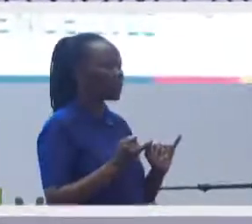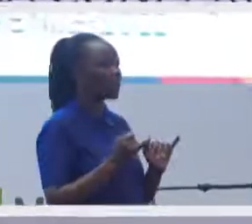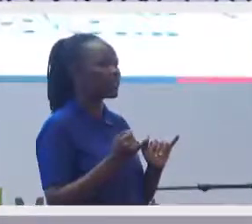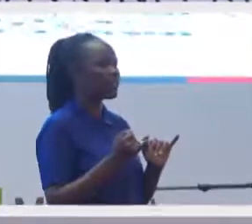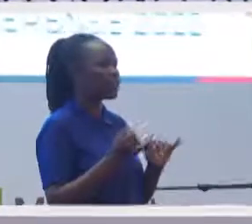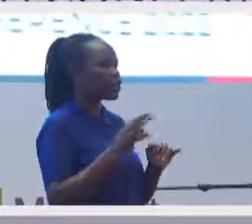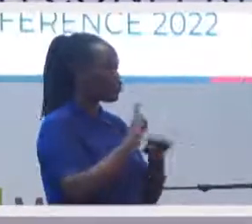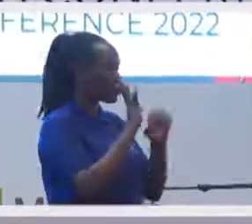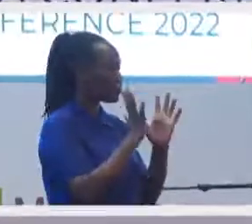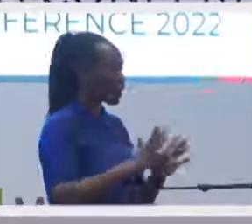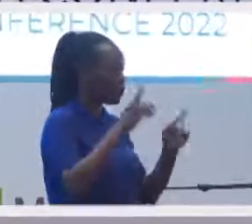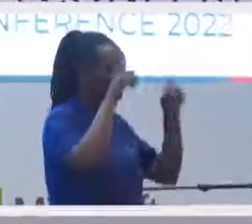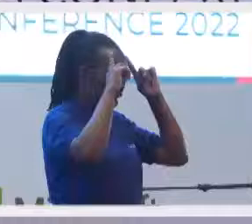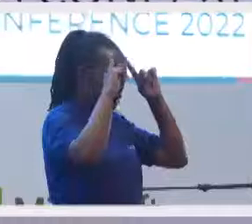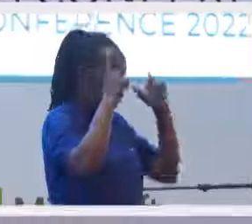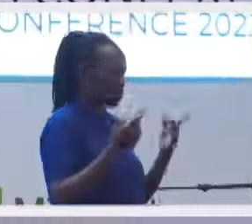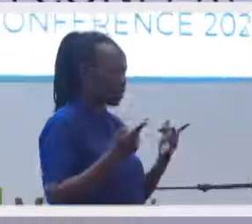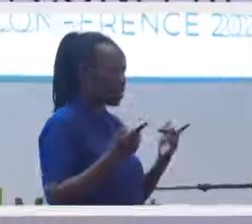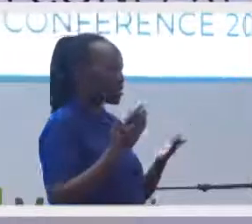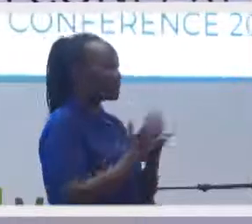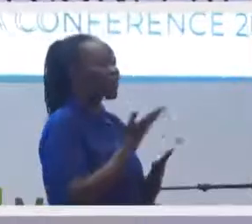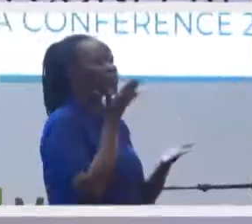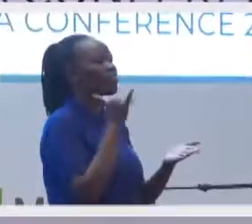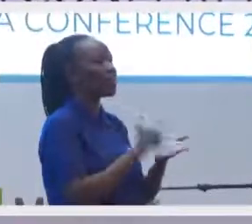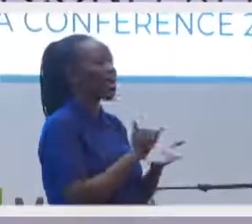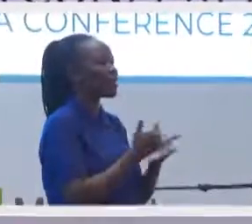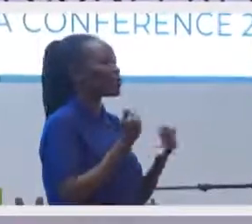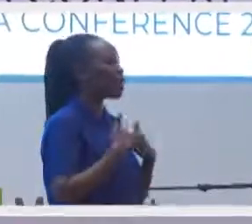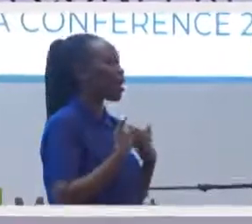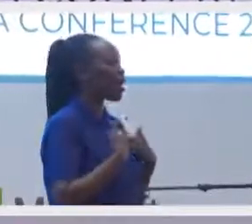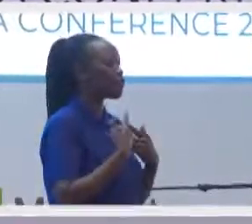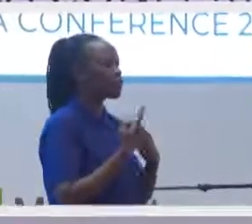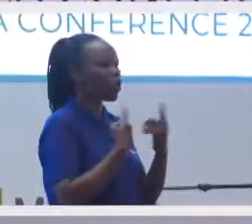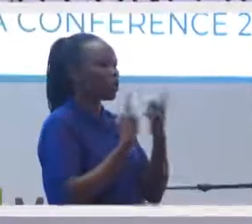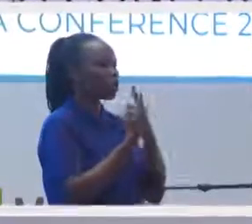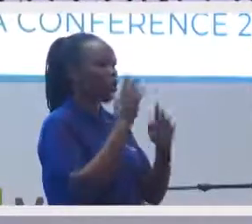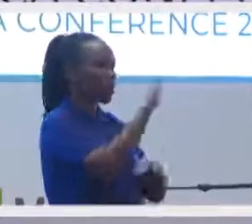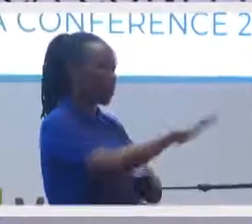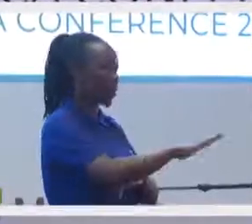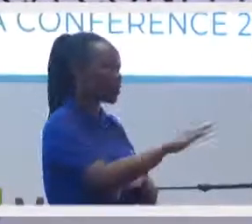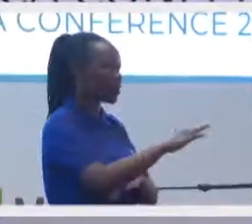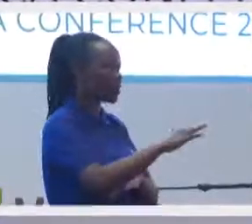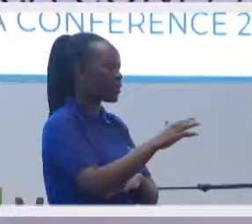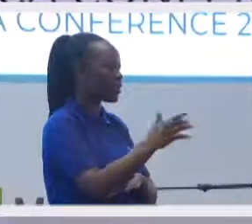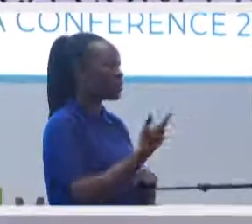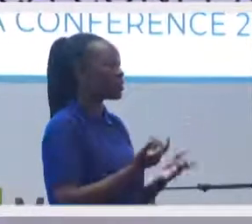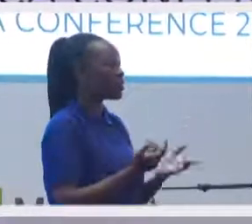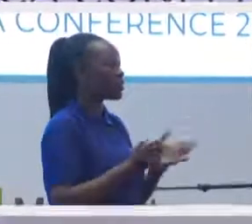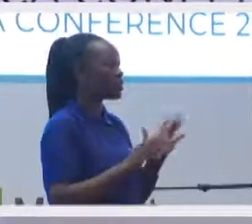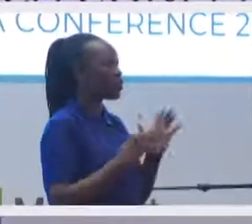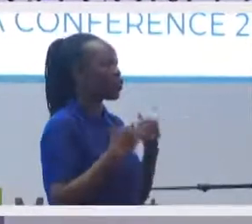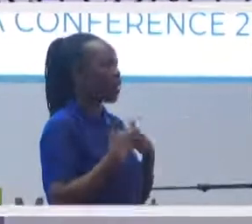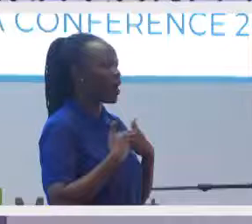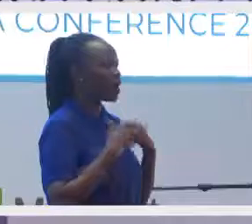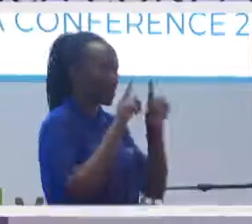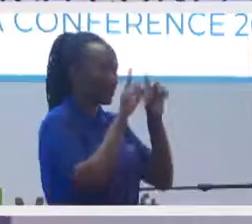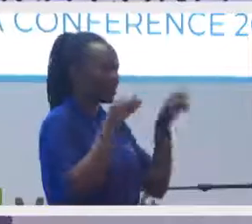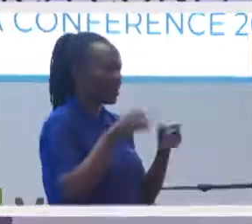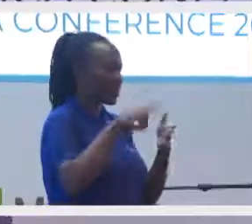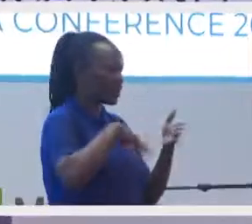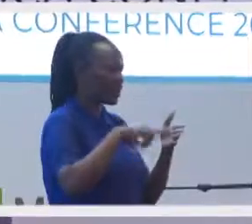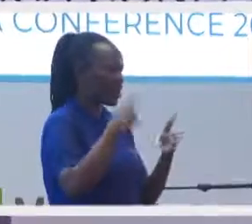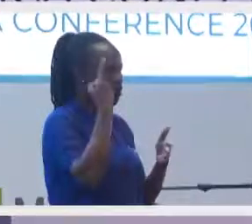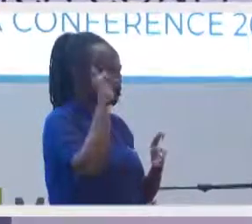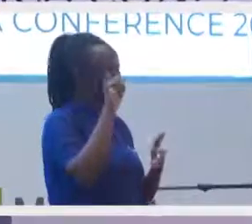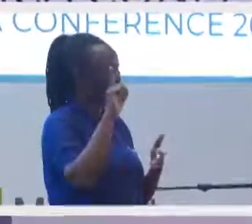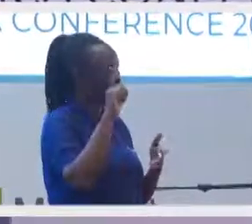Android. And part of that, we have TalkBack, which is the default screen reader for